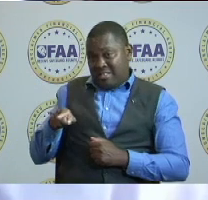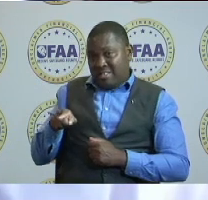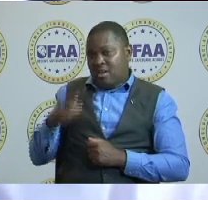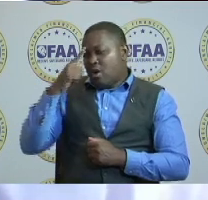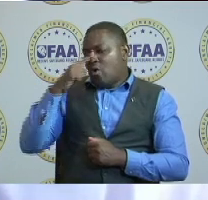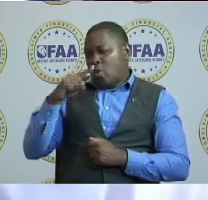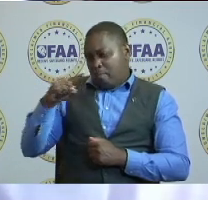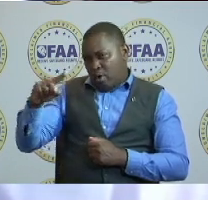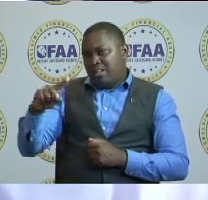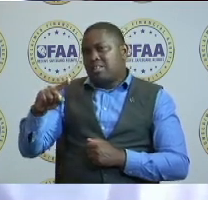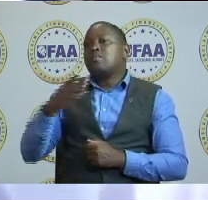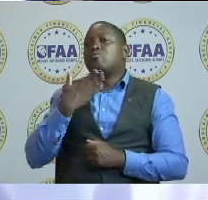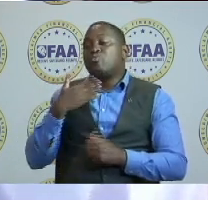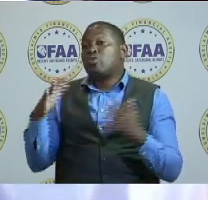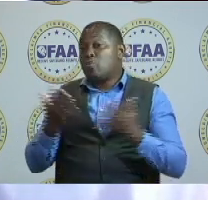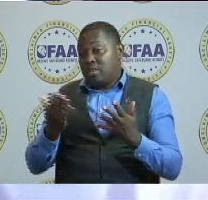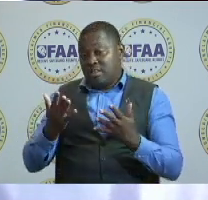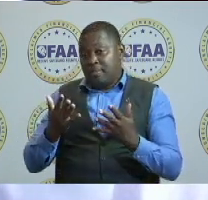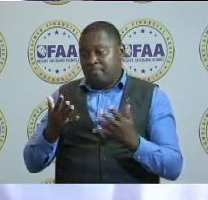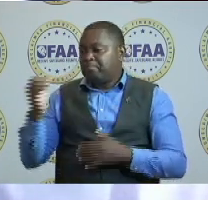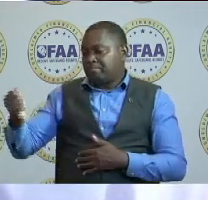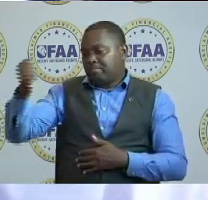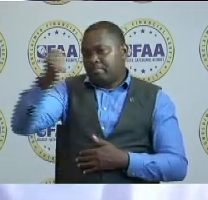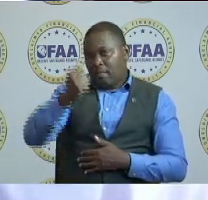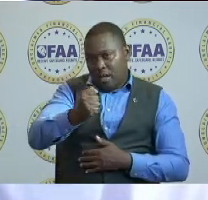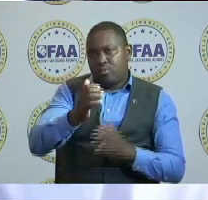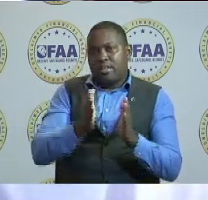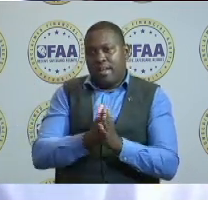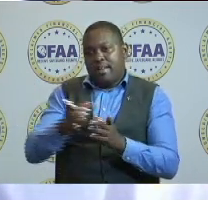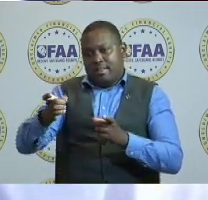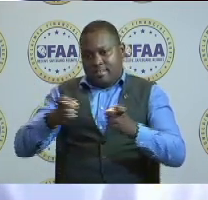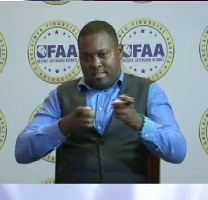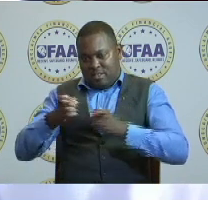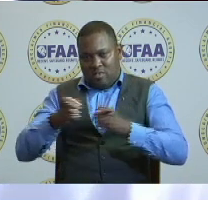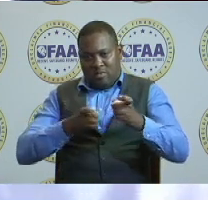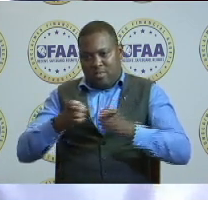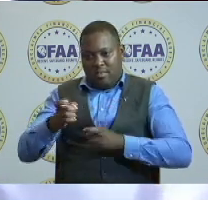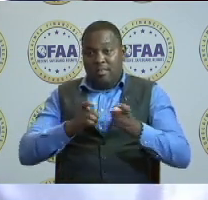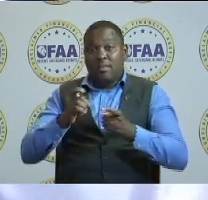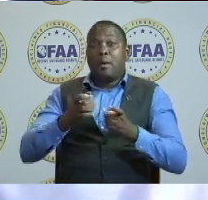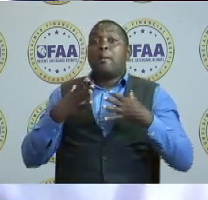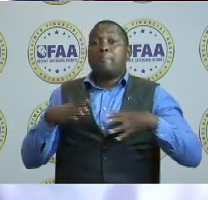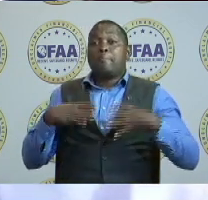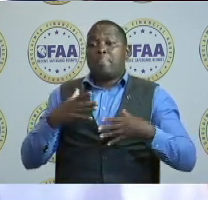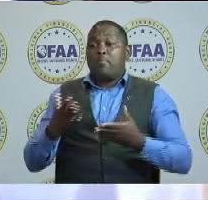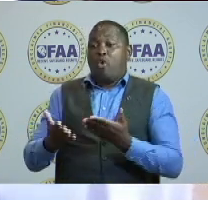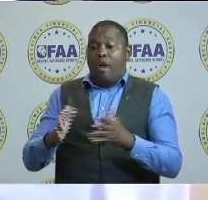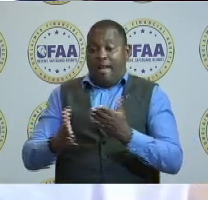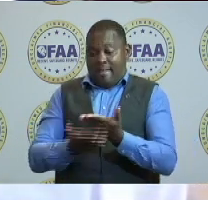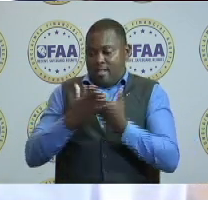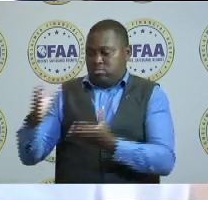provides for, one, the appointment and regulation of reunification agents.